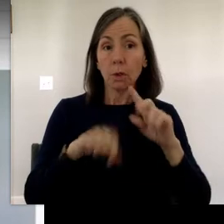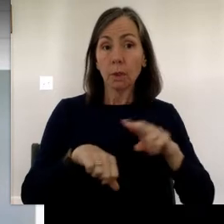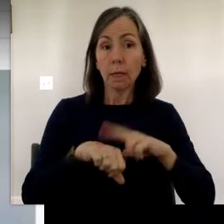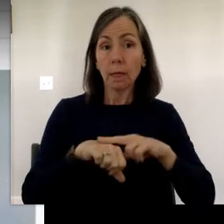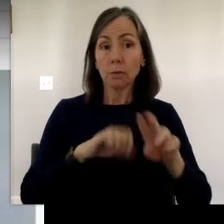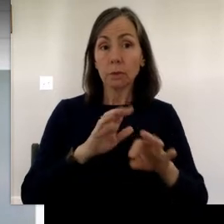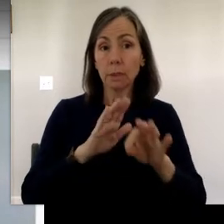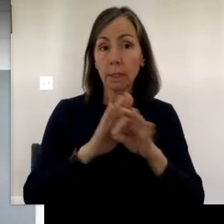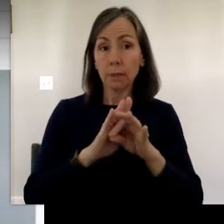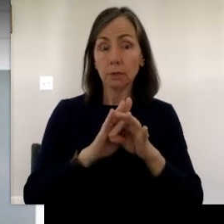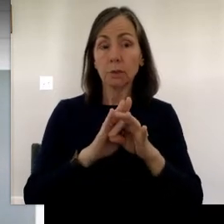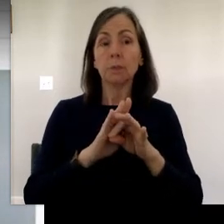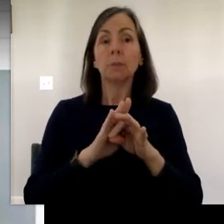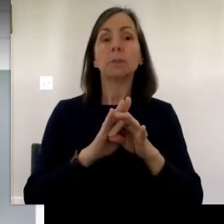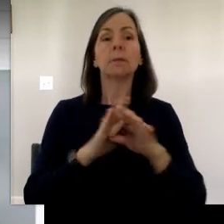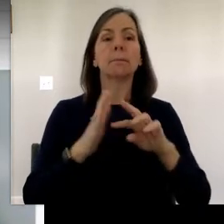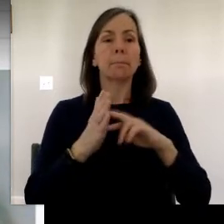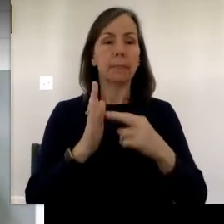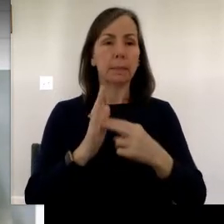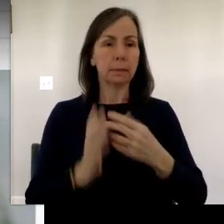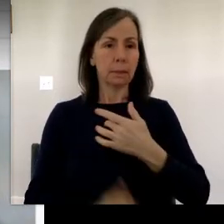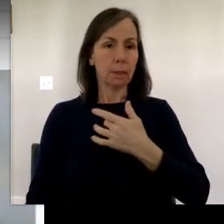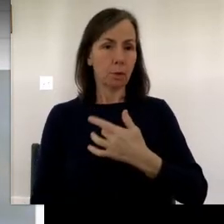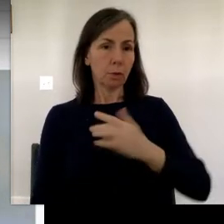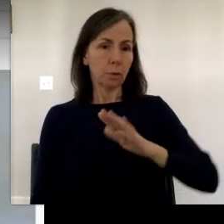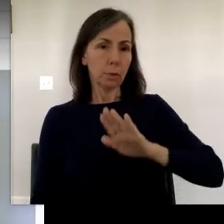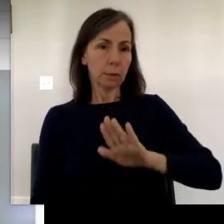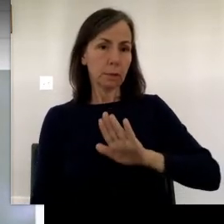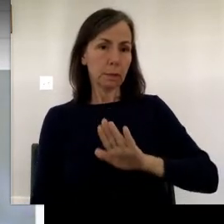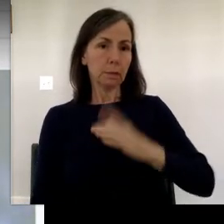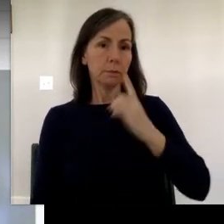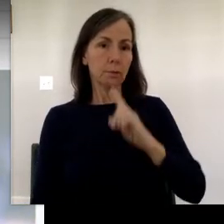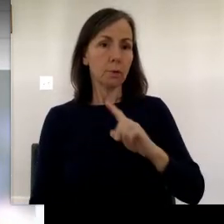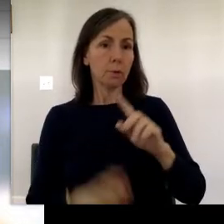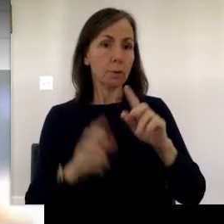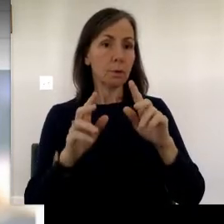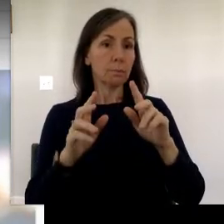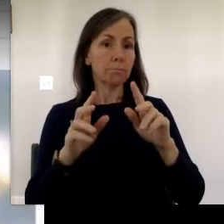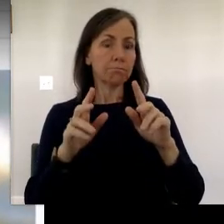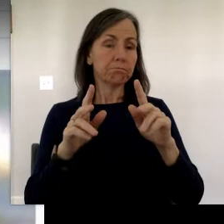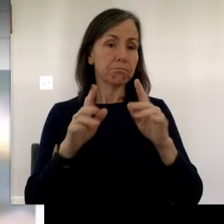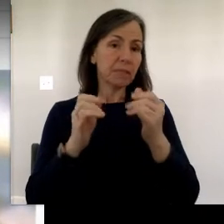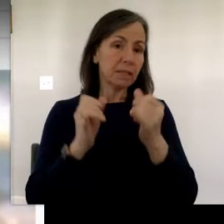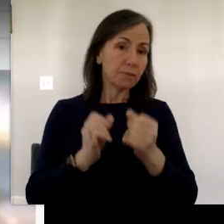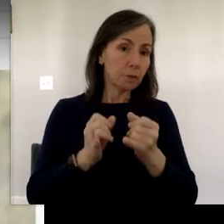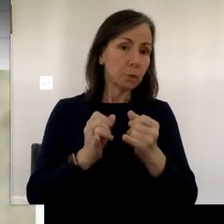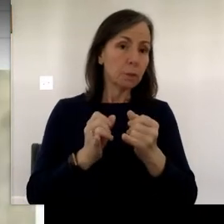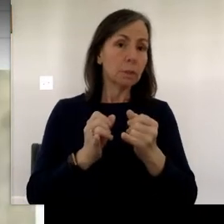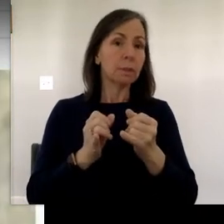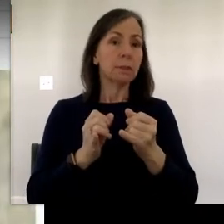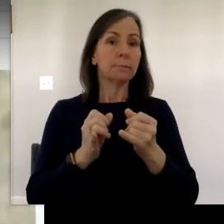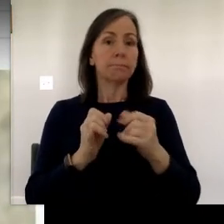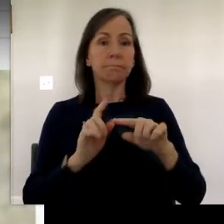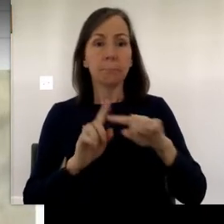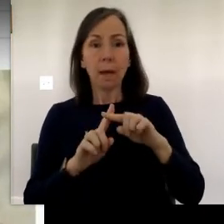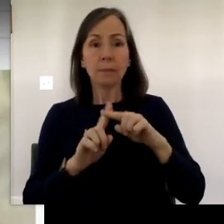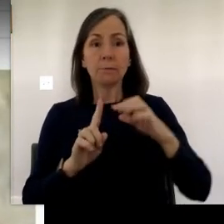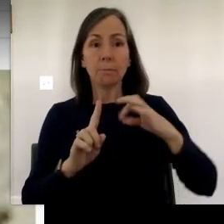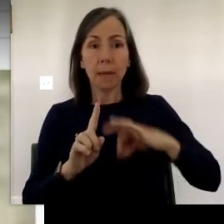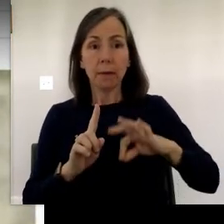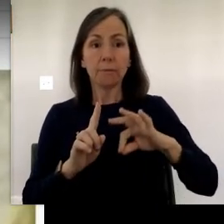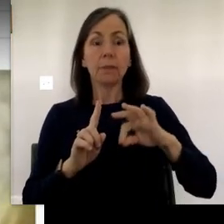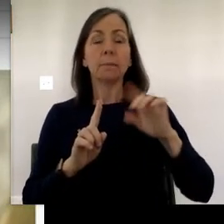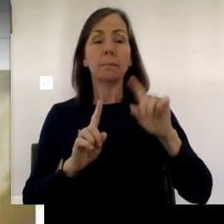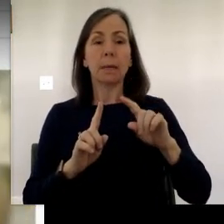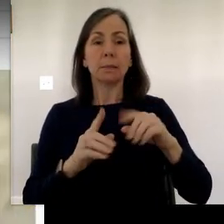selection, the characteristics that give an individual an advantage in a certain environment have to be passed on